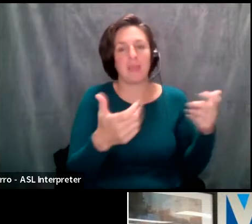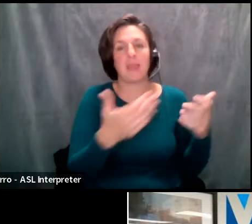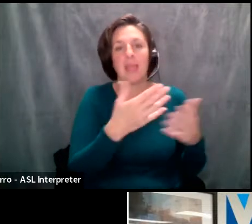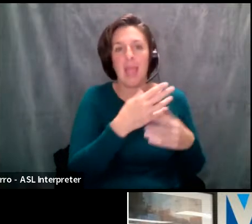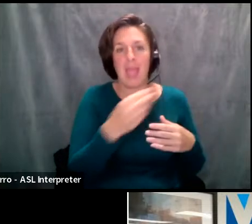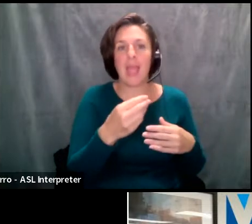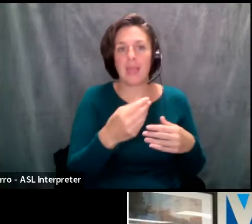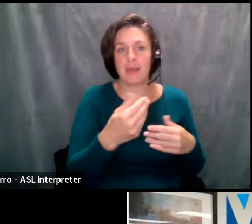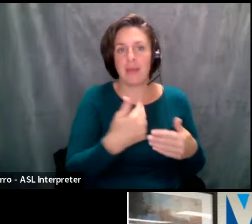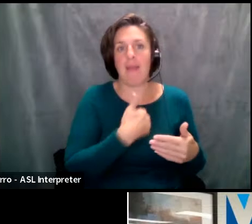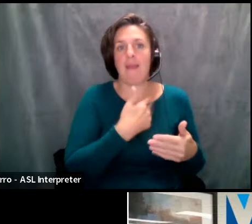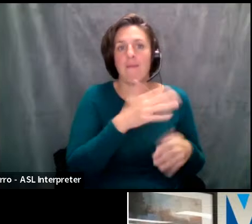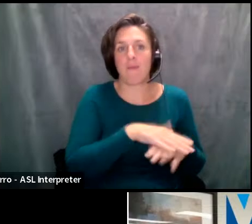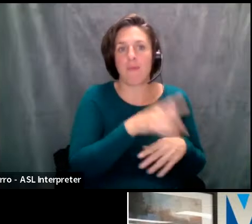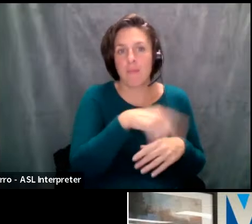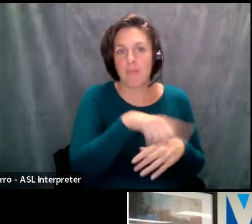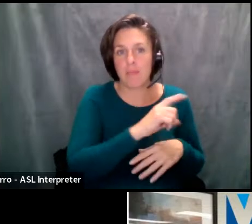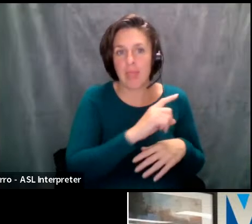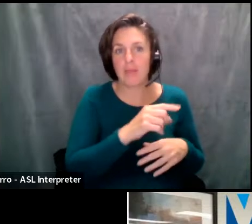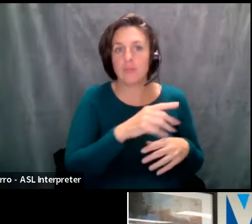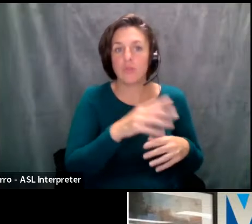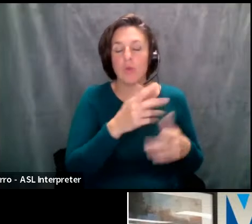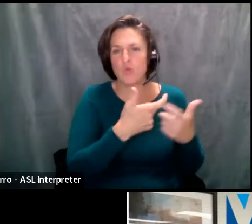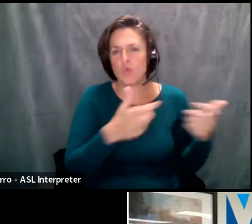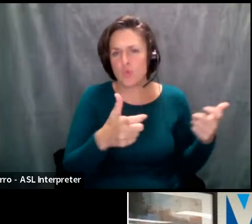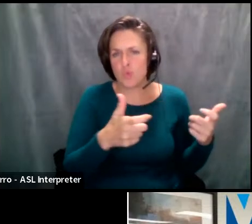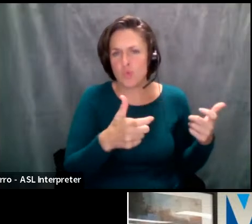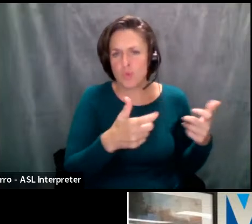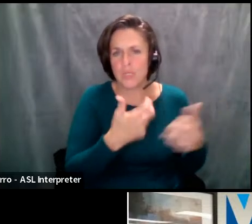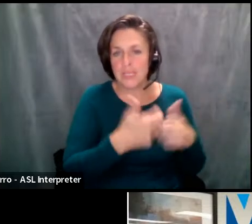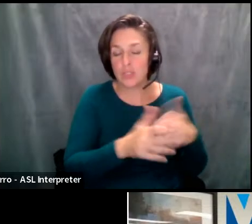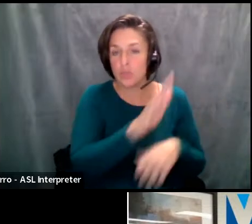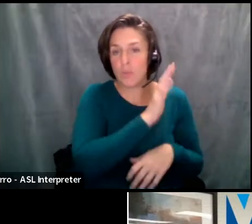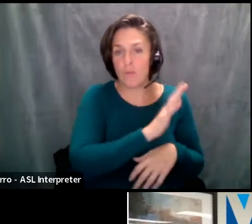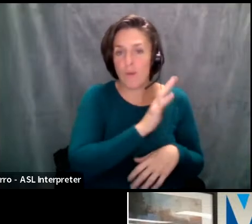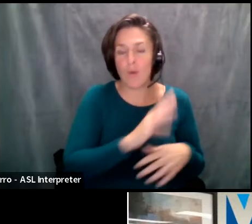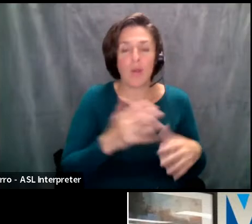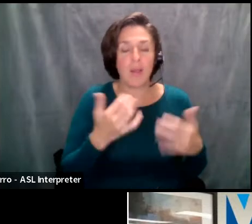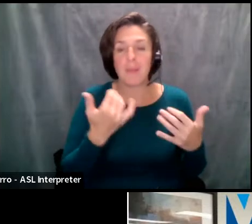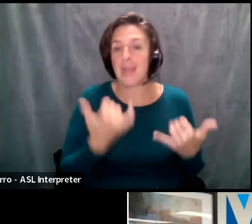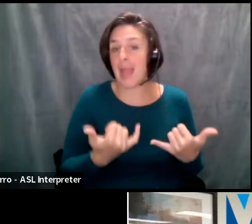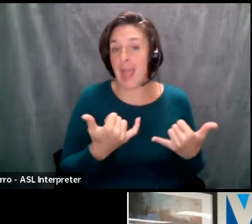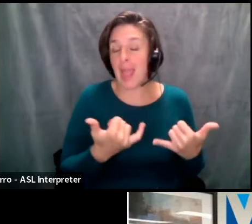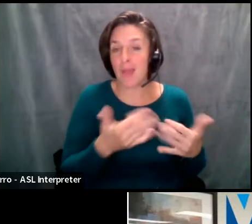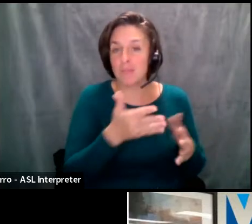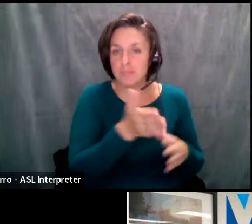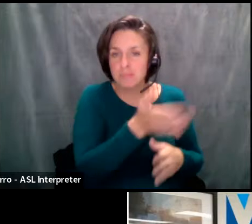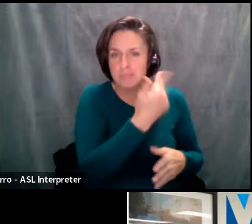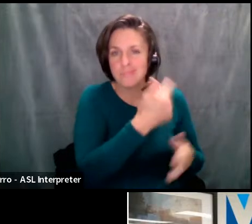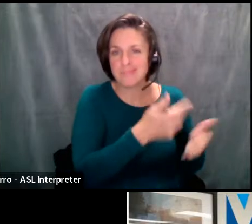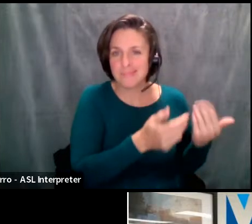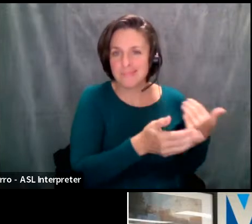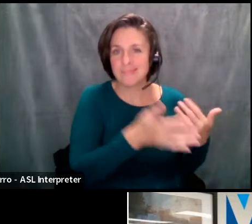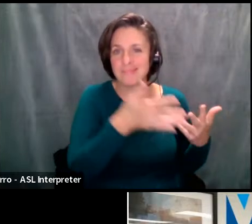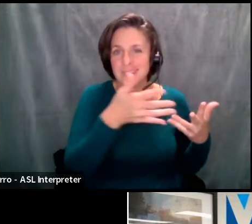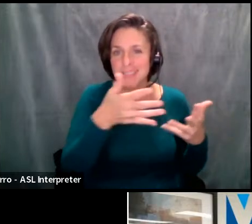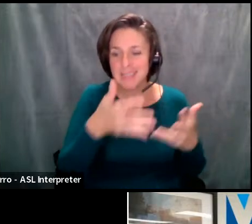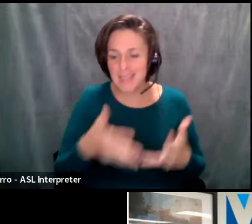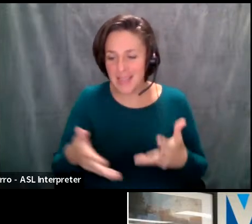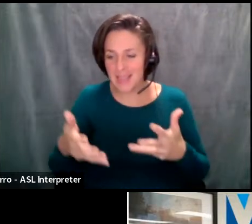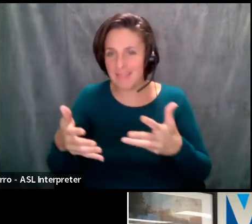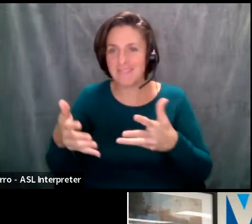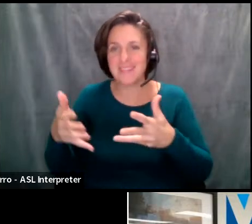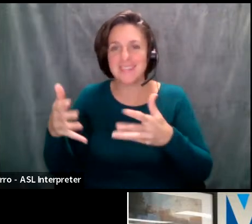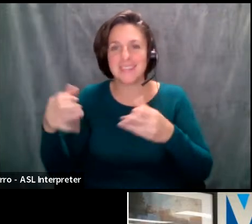to be a predominant issue on a school campus. But with we're left with the fights and things of that nature